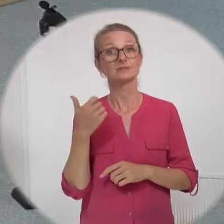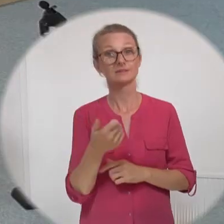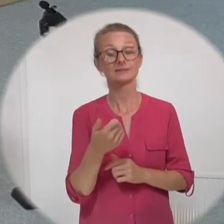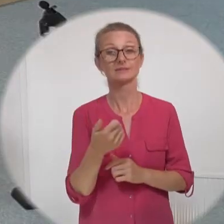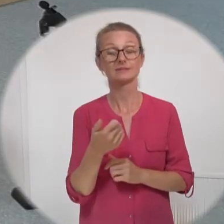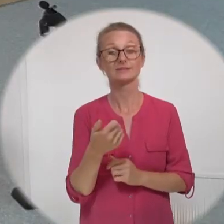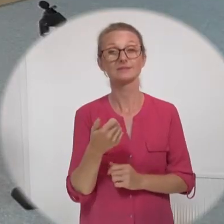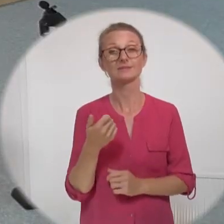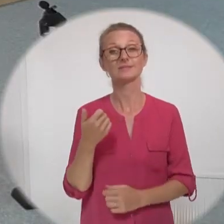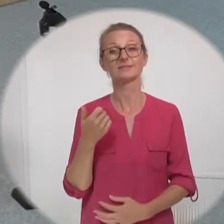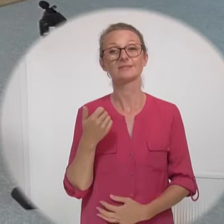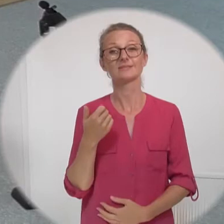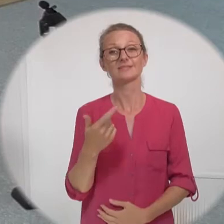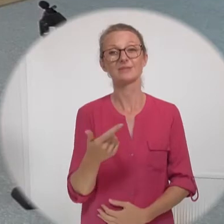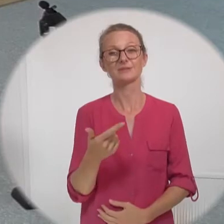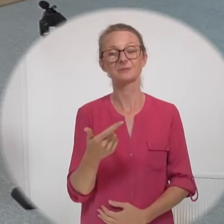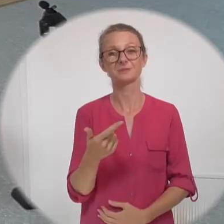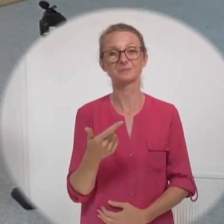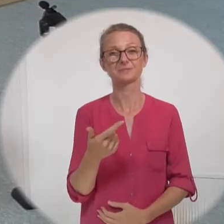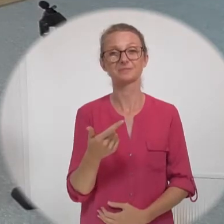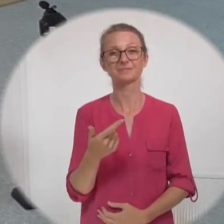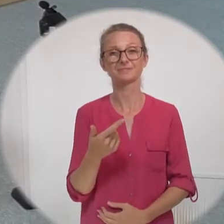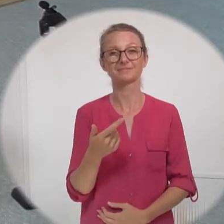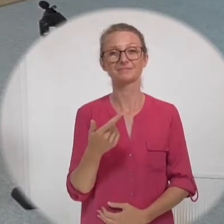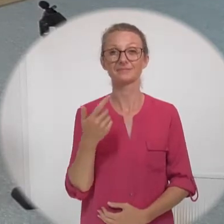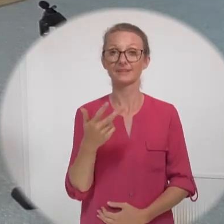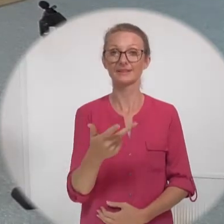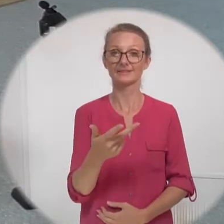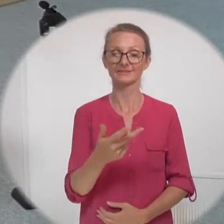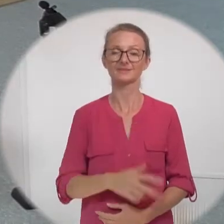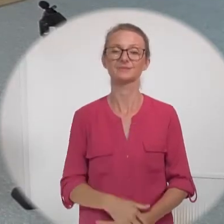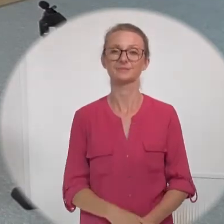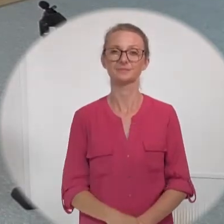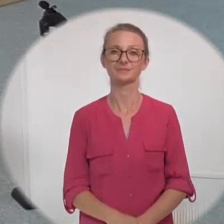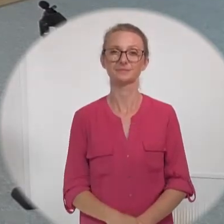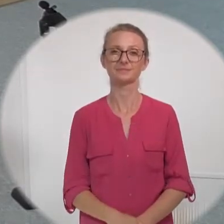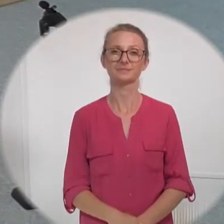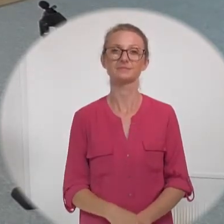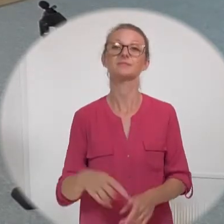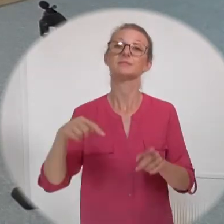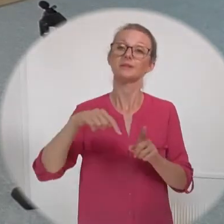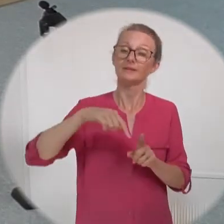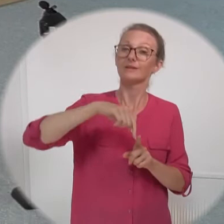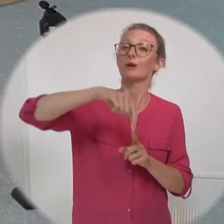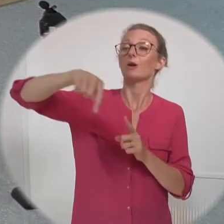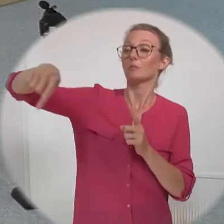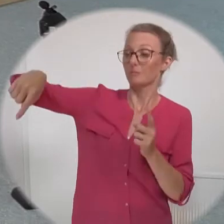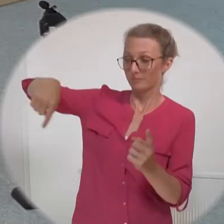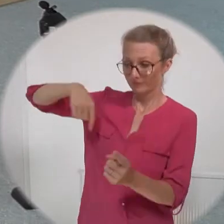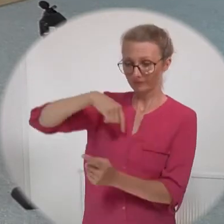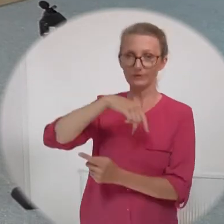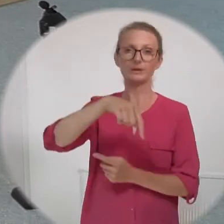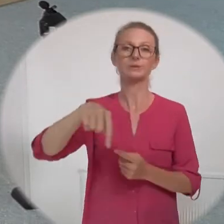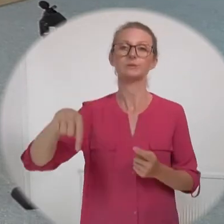6, 7, 8. And then change